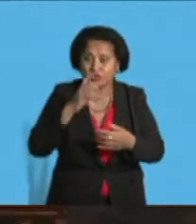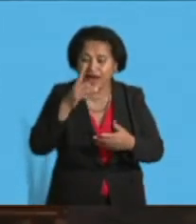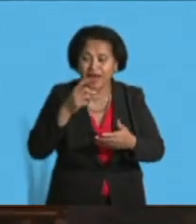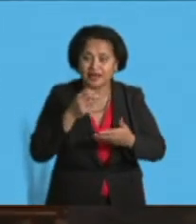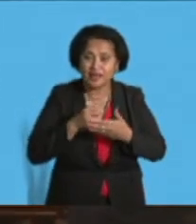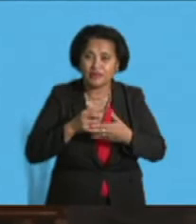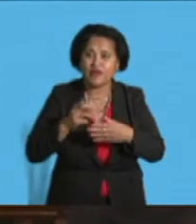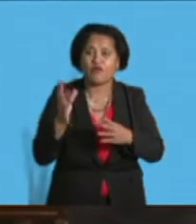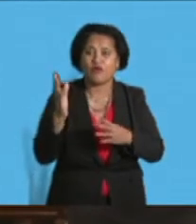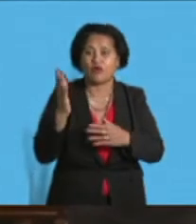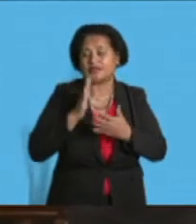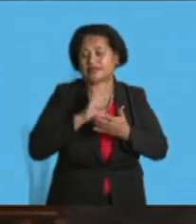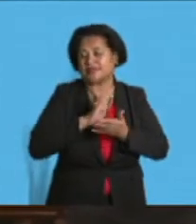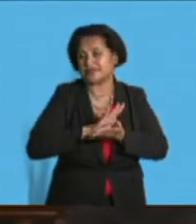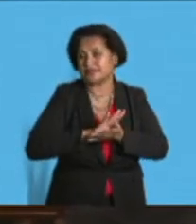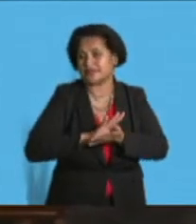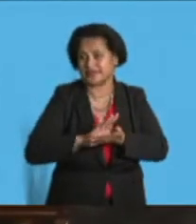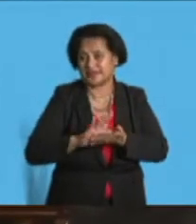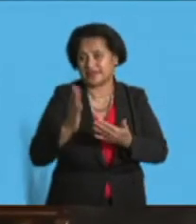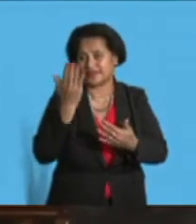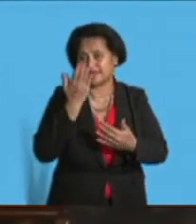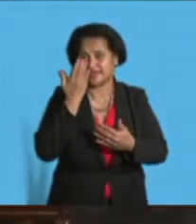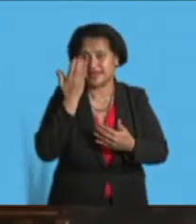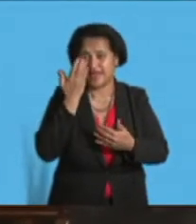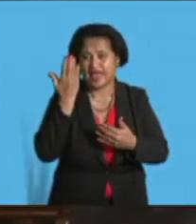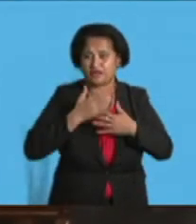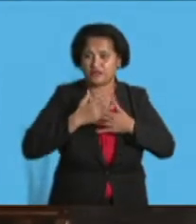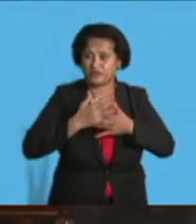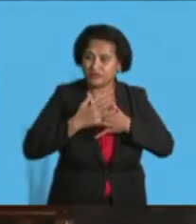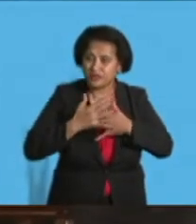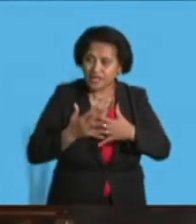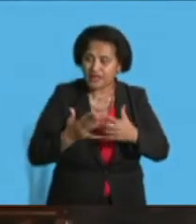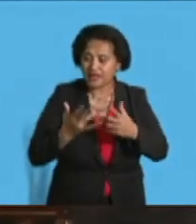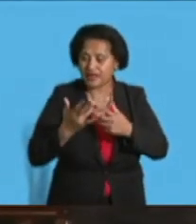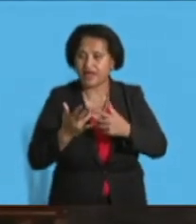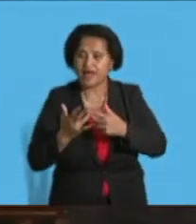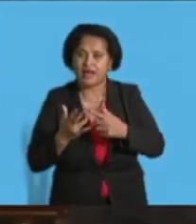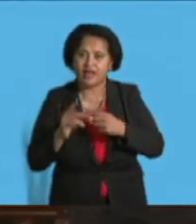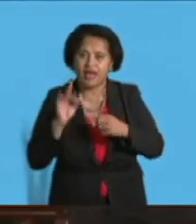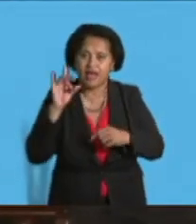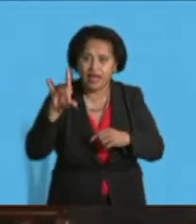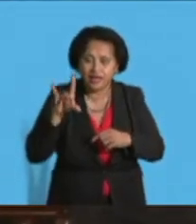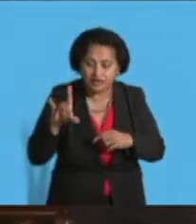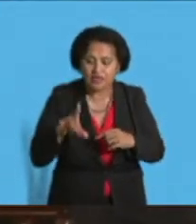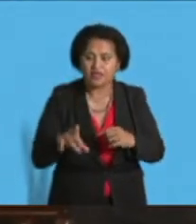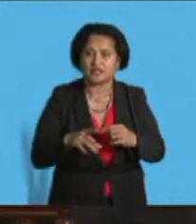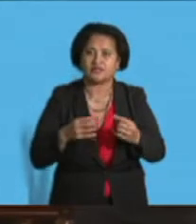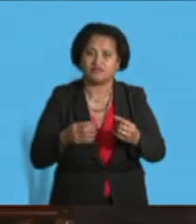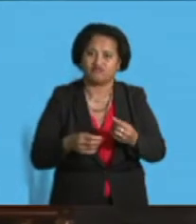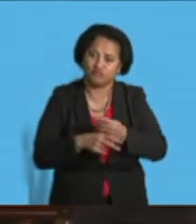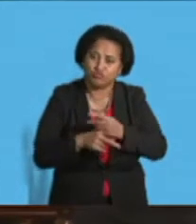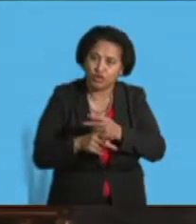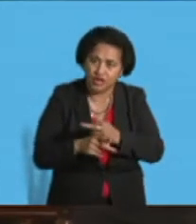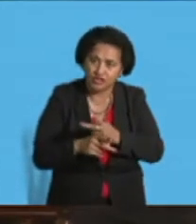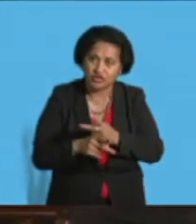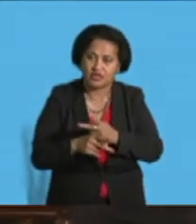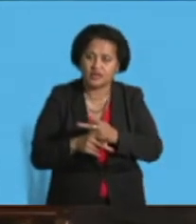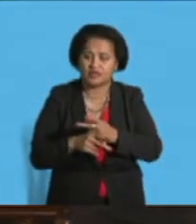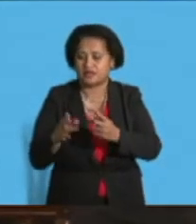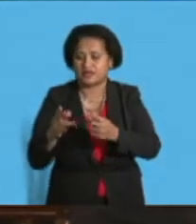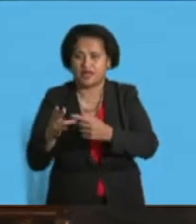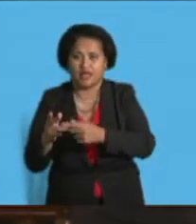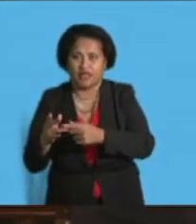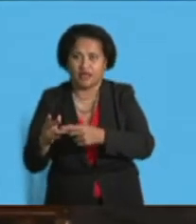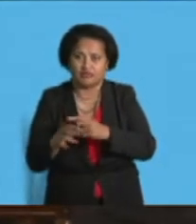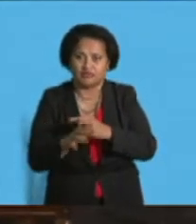to breathe, safe water to drink, healthy soils for crops and livestock production, and a clean and stable environment to support work and life. As such,